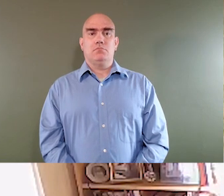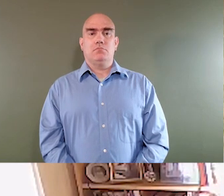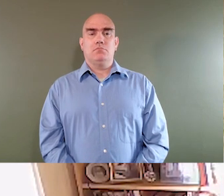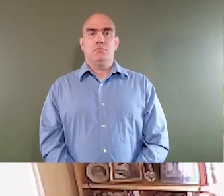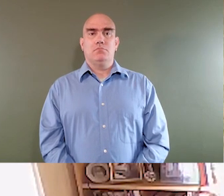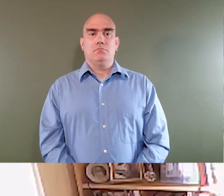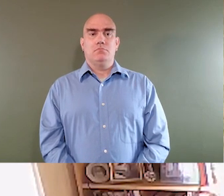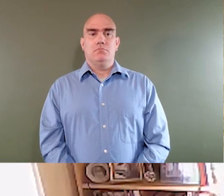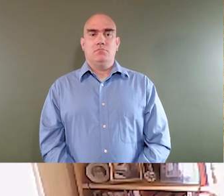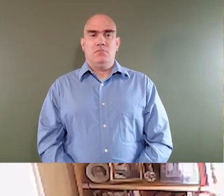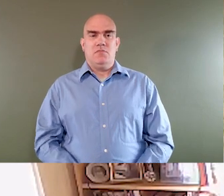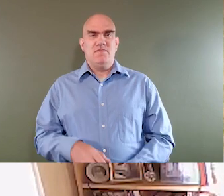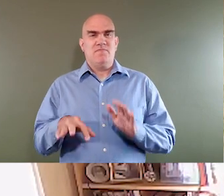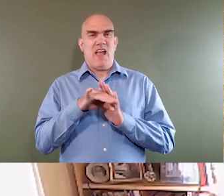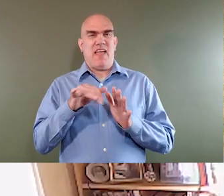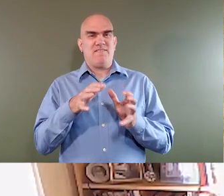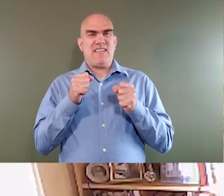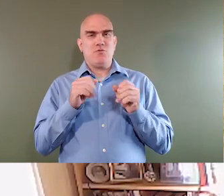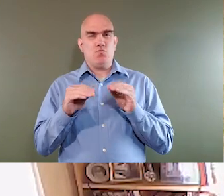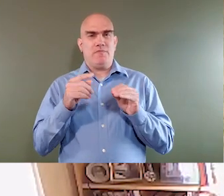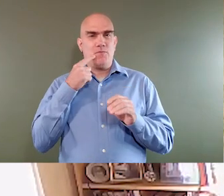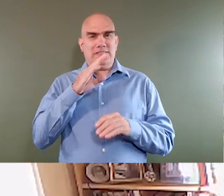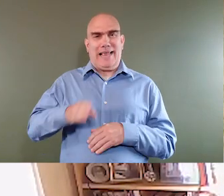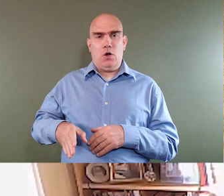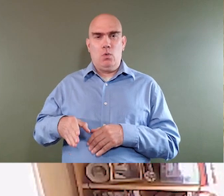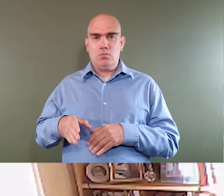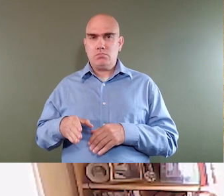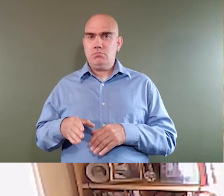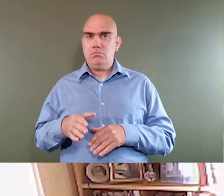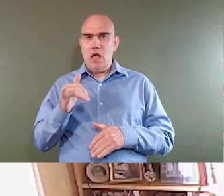Finding that fast movement to chop the wood down.